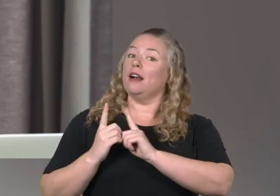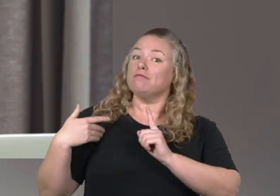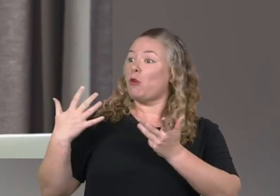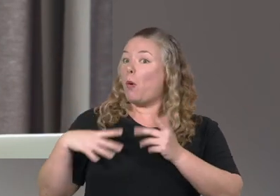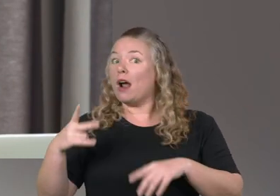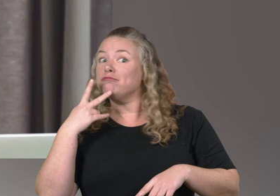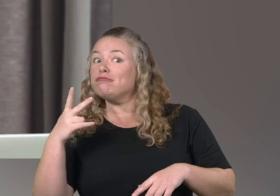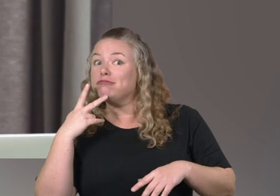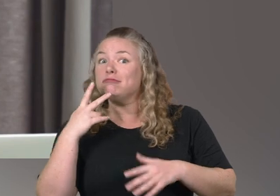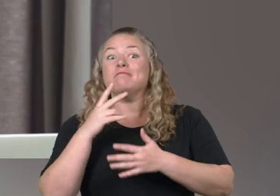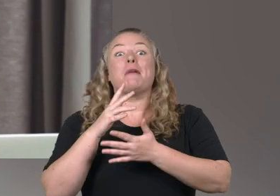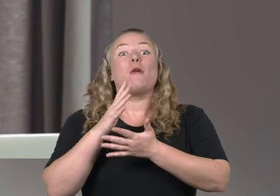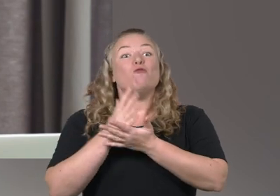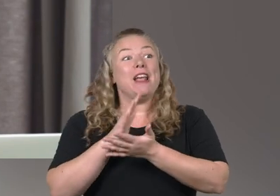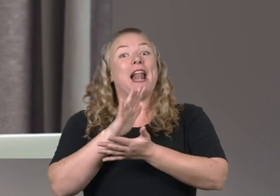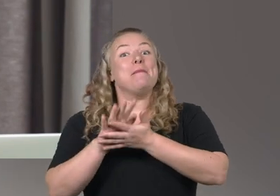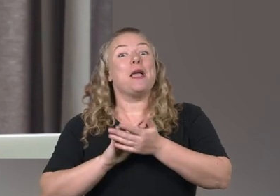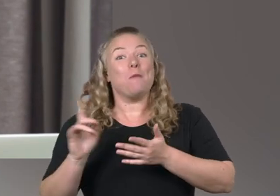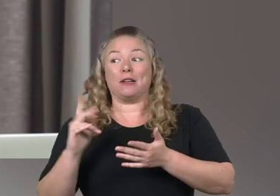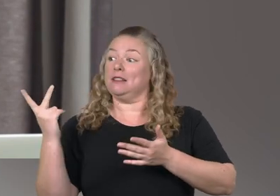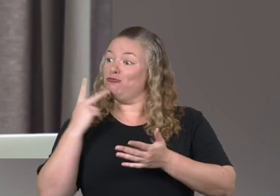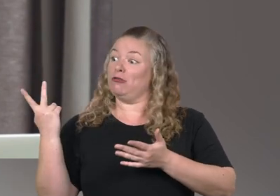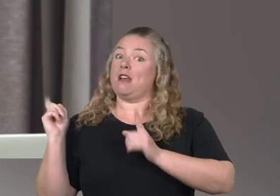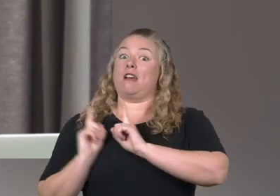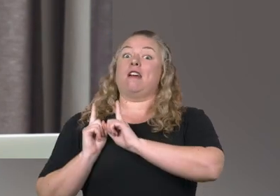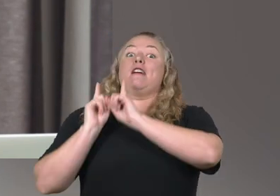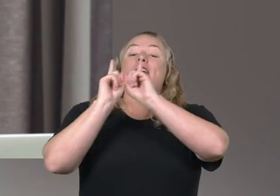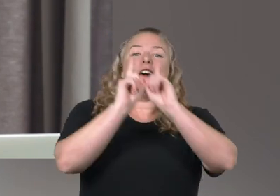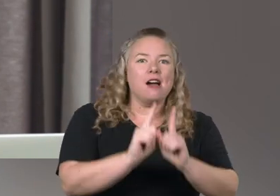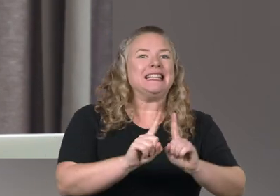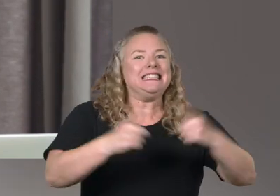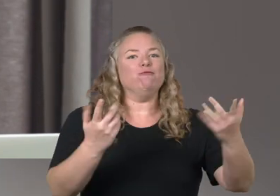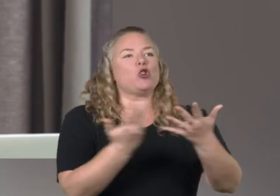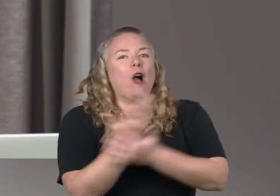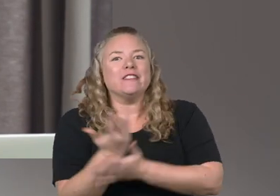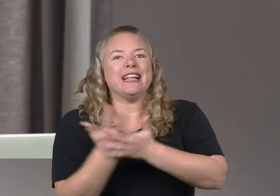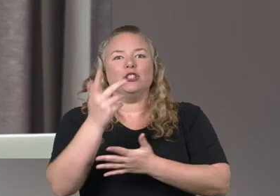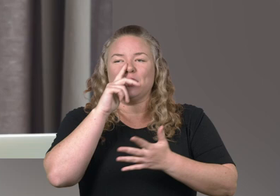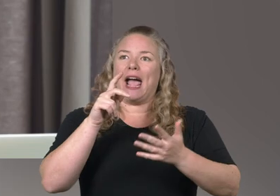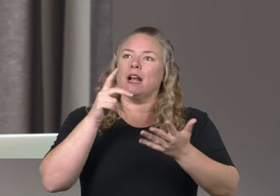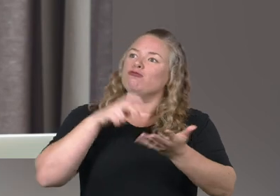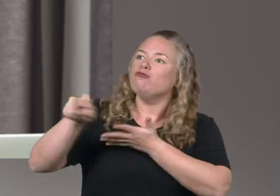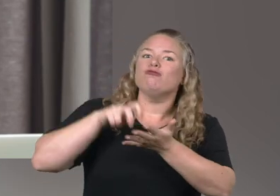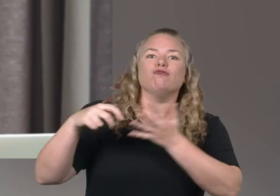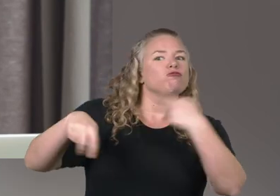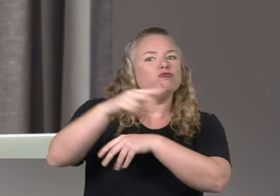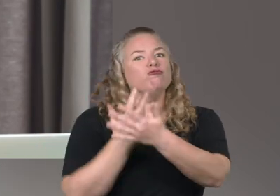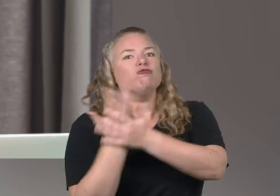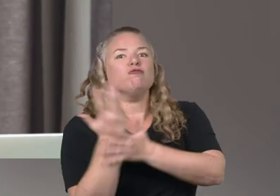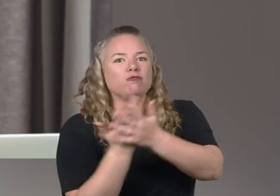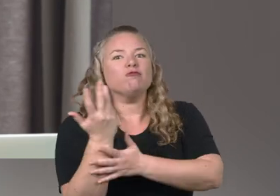and say, do you want a cigarette? And what that was, can we go and have a different type of conversation walking